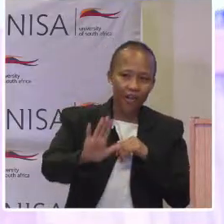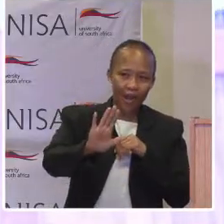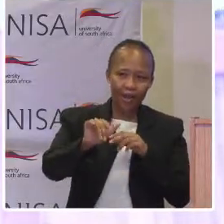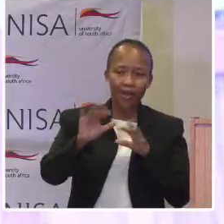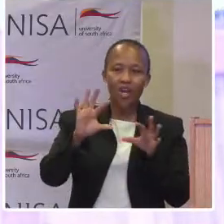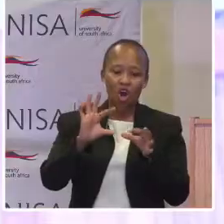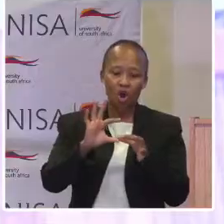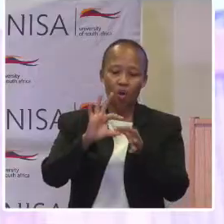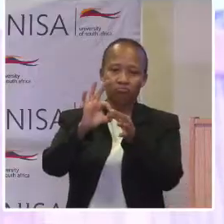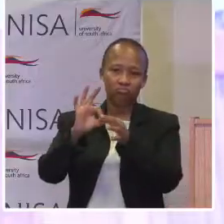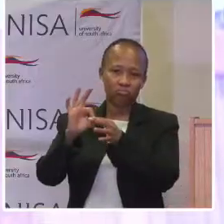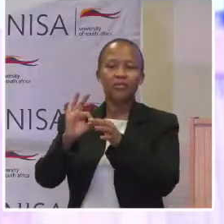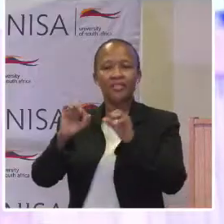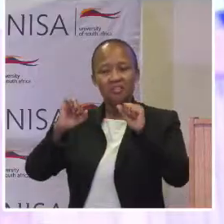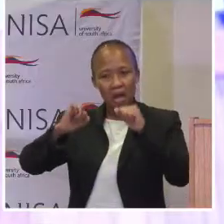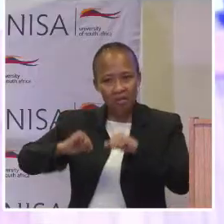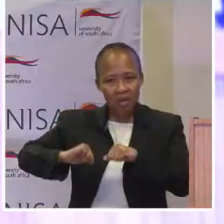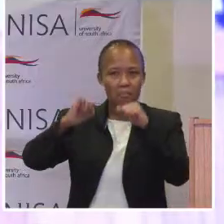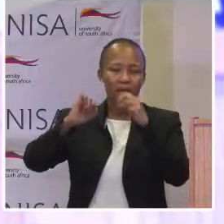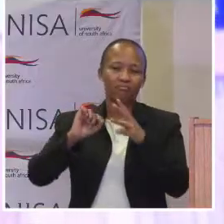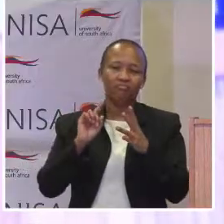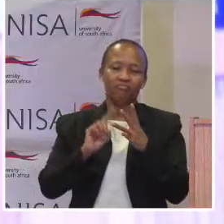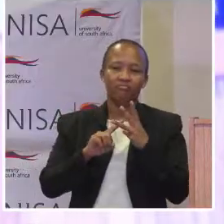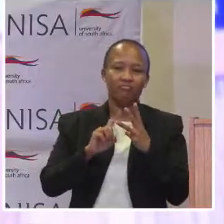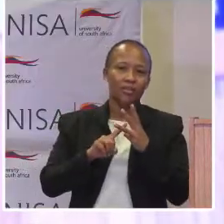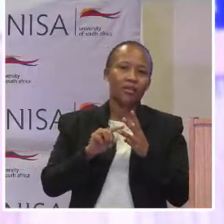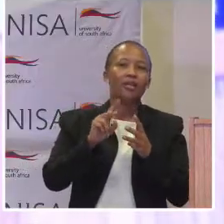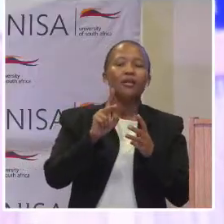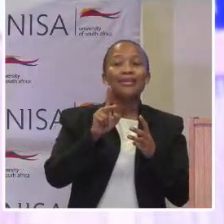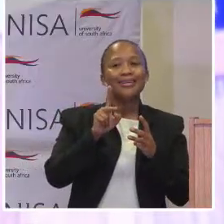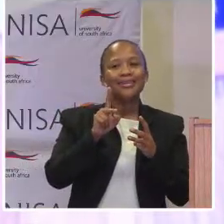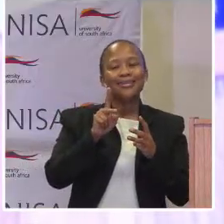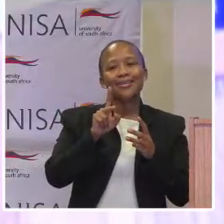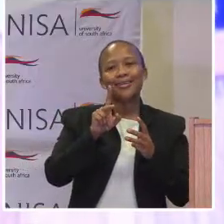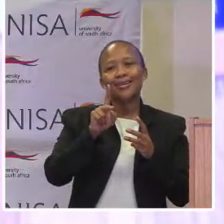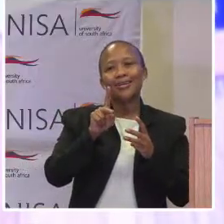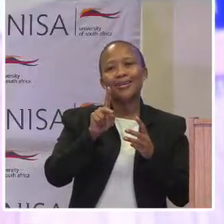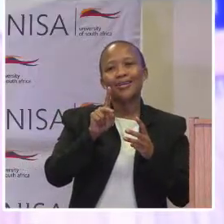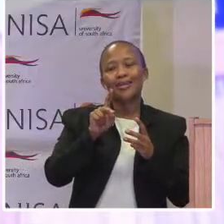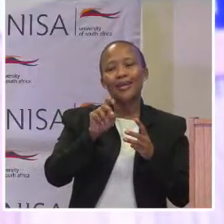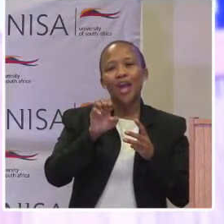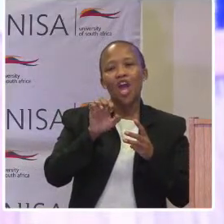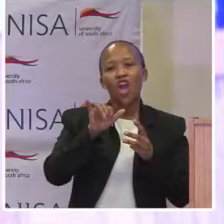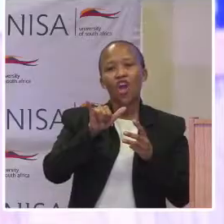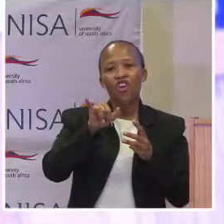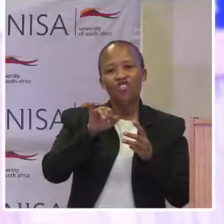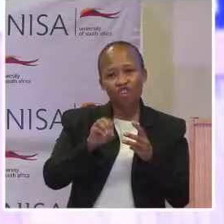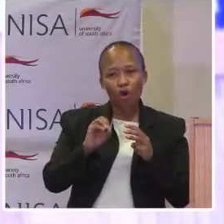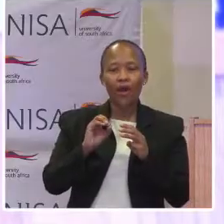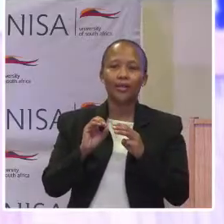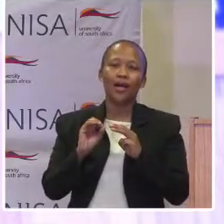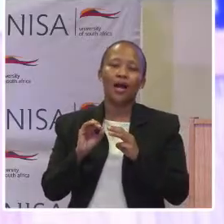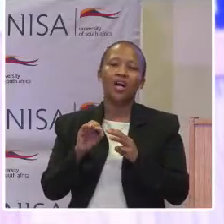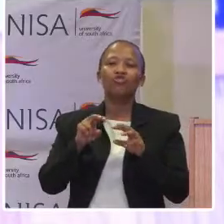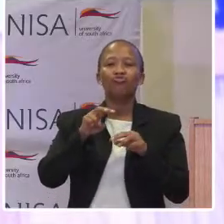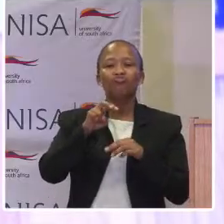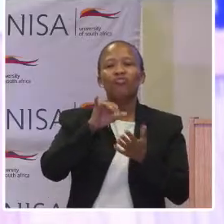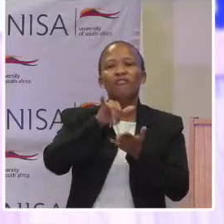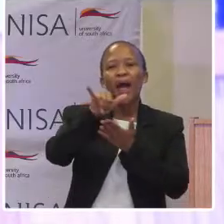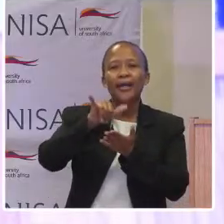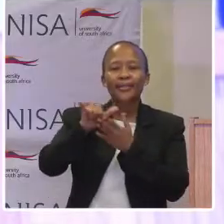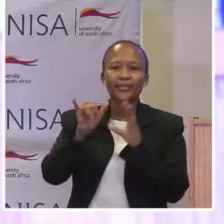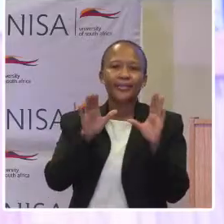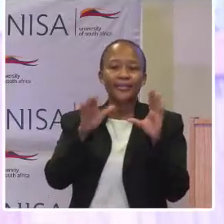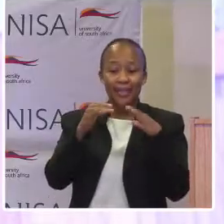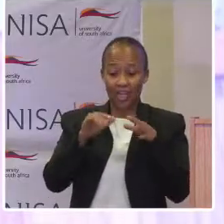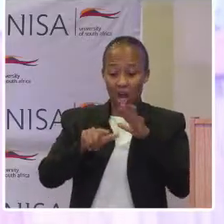Trade Agreement, and the role of ICAO and the ICAO startups in the domestic sector. So many concerning things, such as the fact